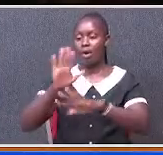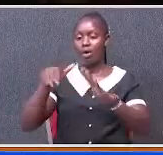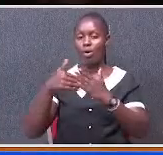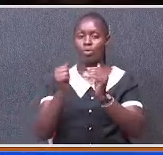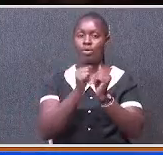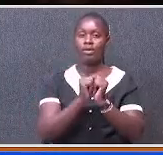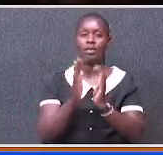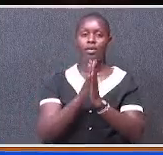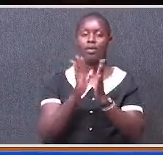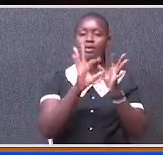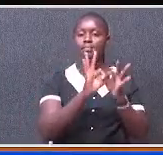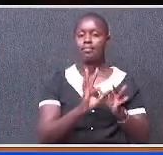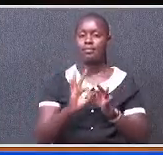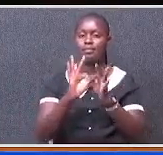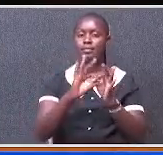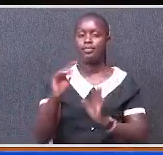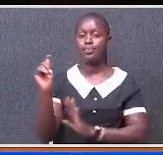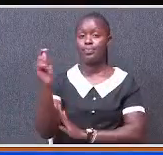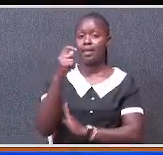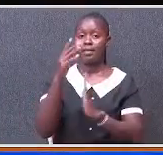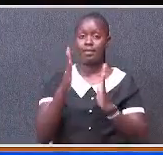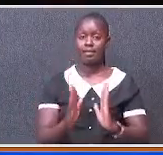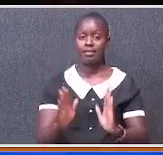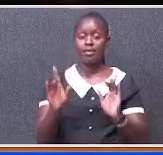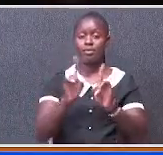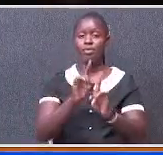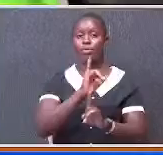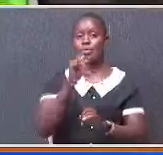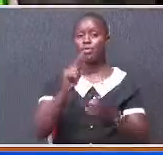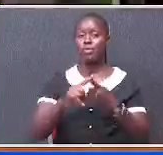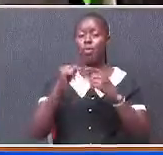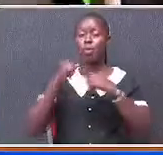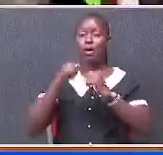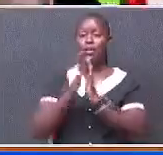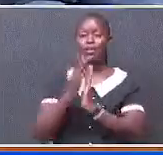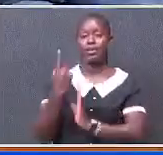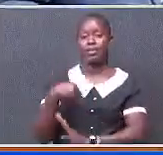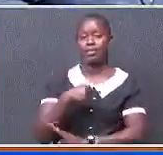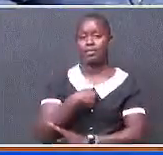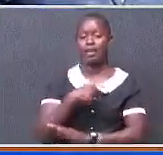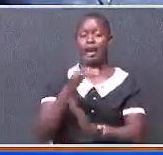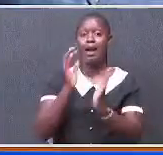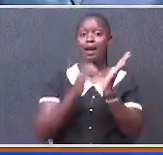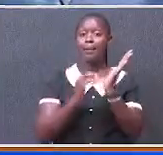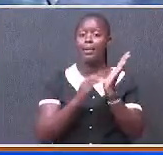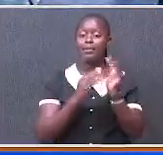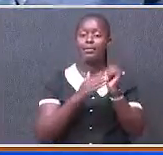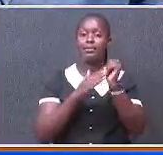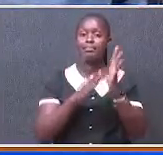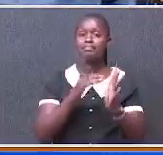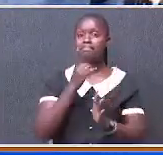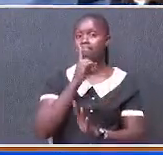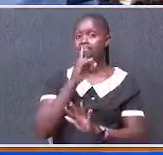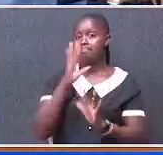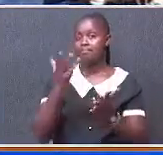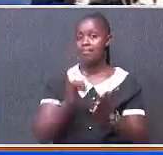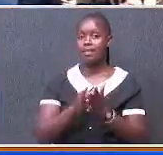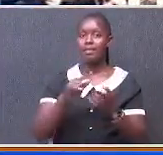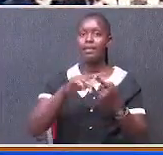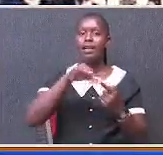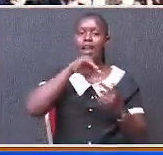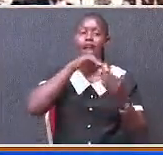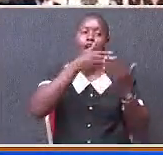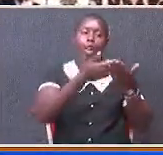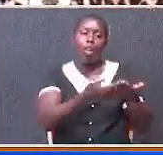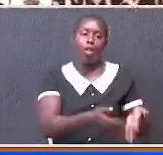muungano wa Kenya wazalendo ambao wanakubaliana nasi. Ukambani leader says Waila has little chance in the next polls and